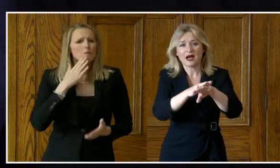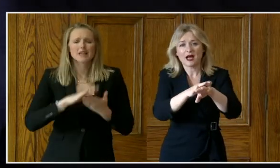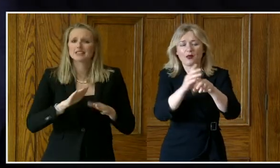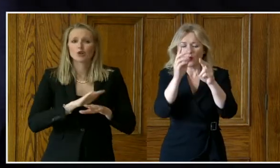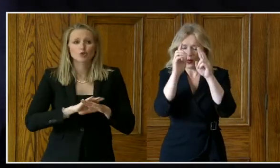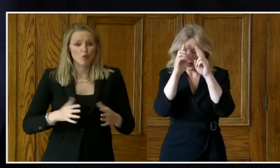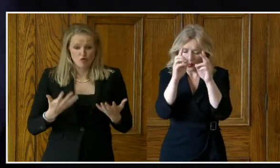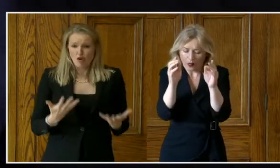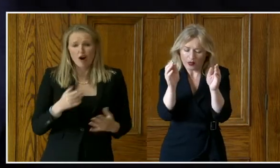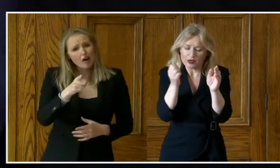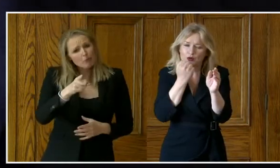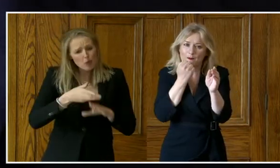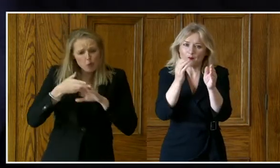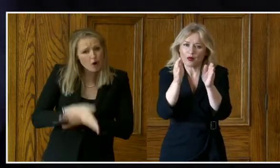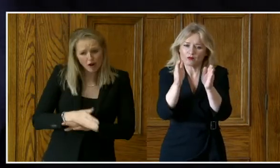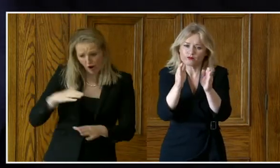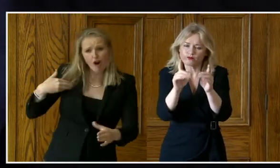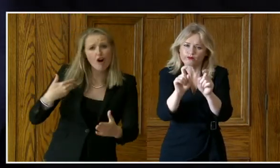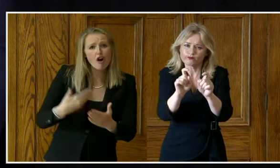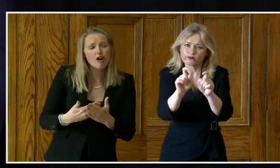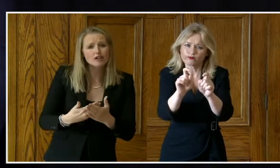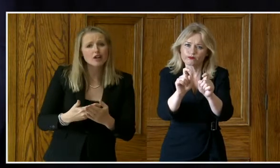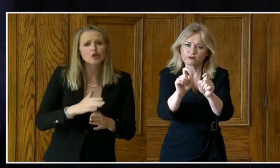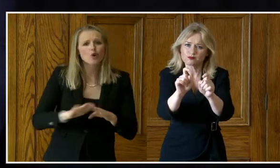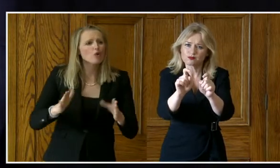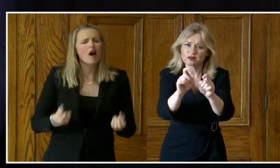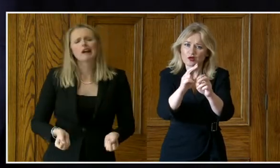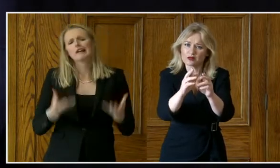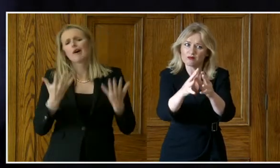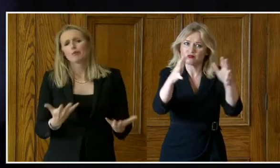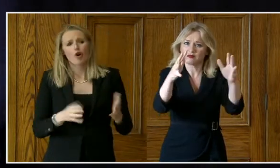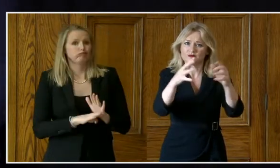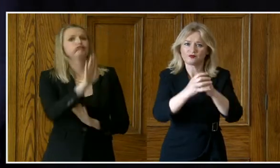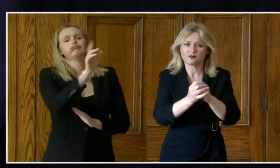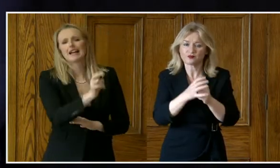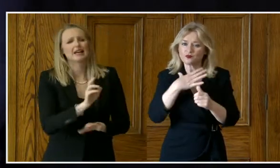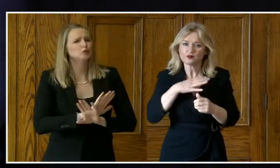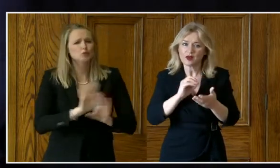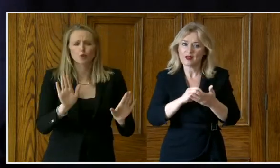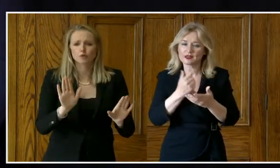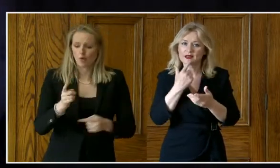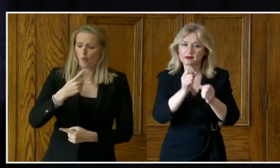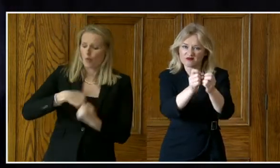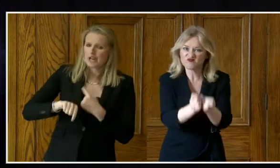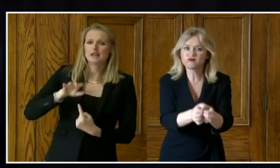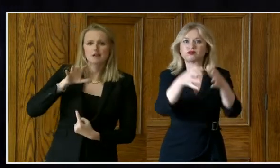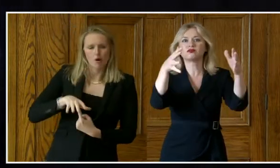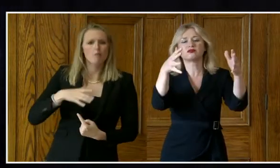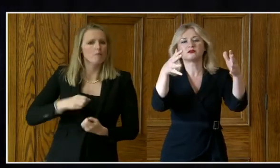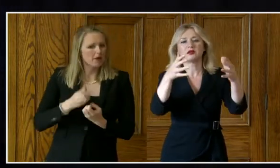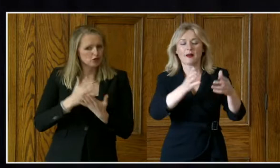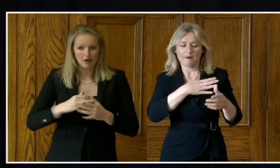good work or create another wave. And my department remain fully committed to helping our industry,